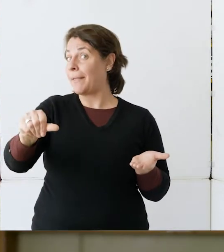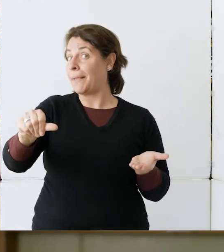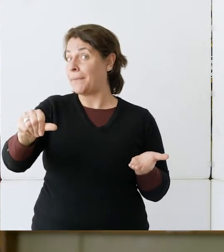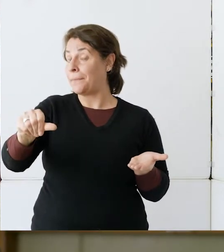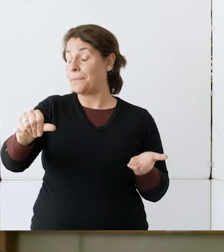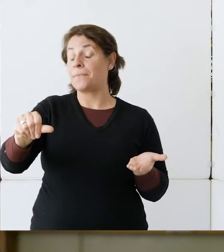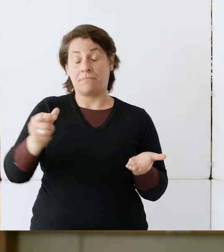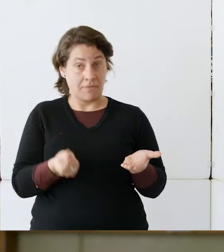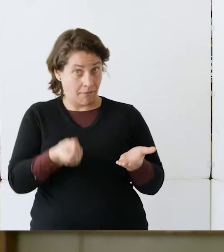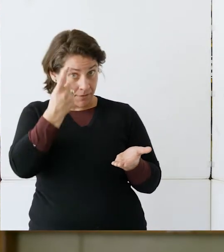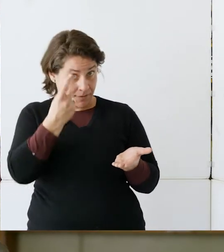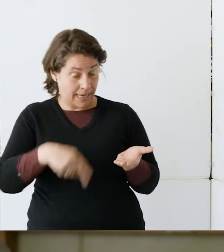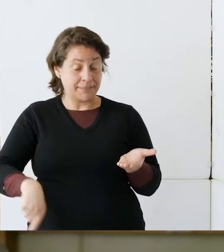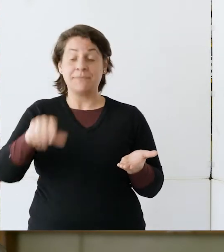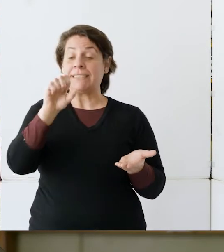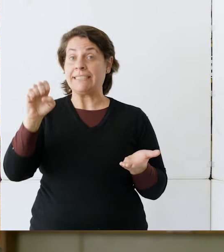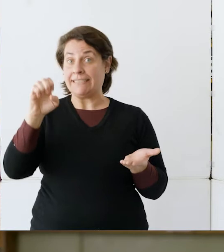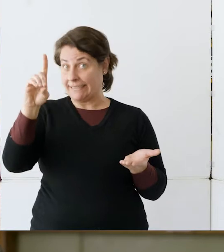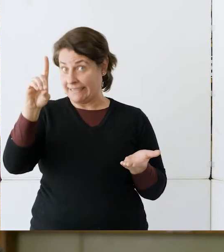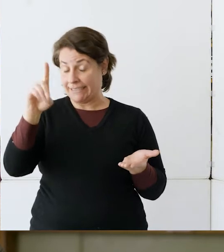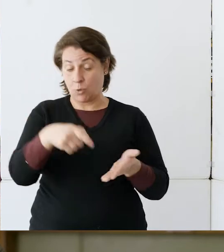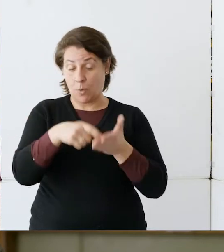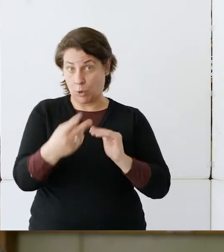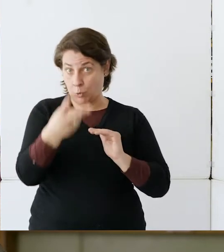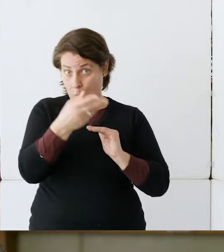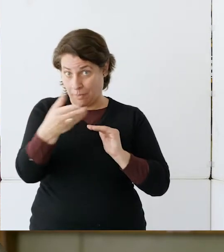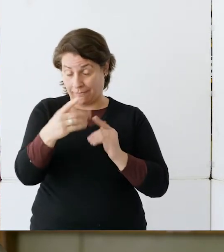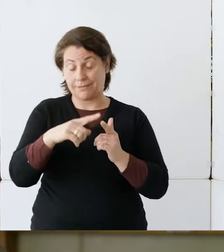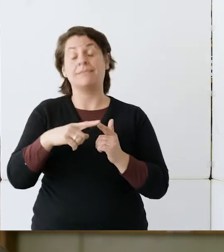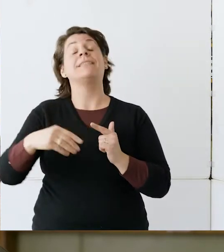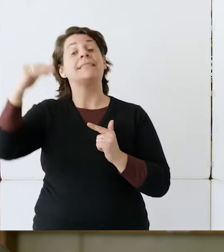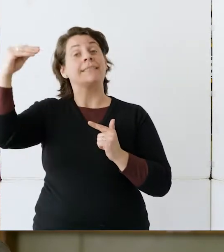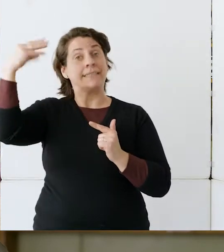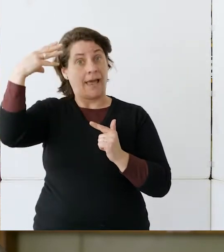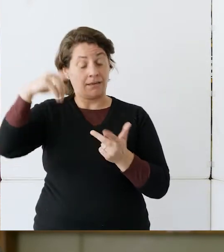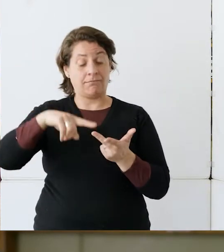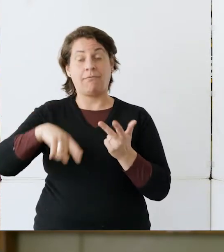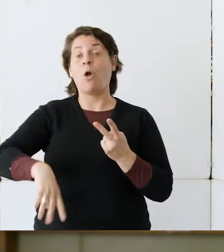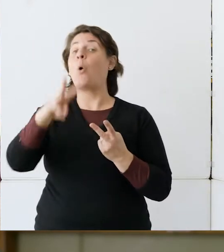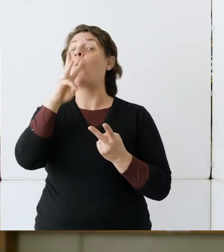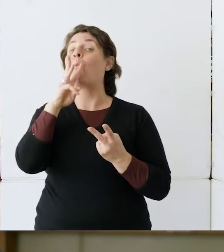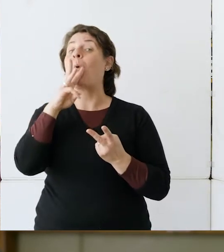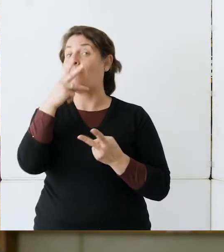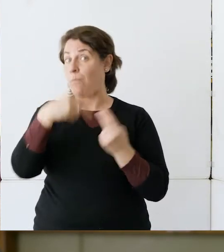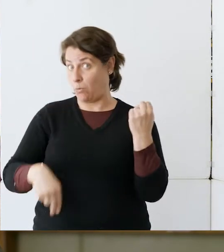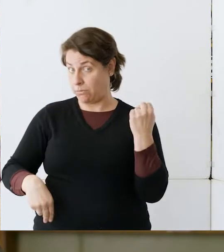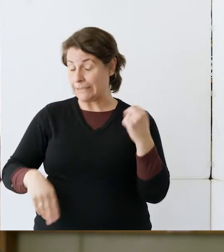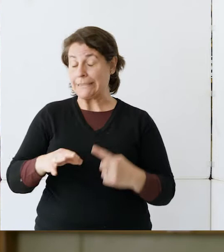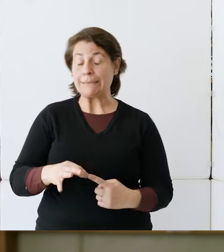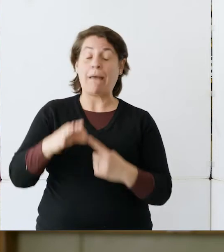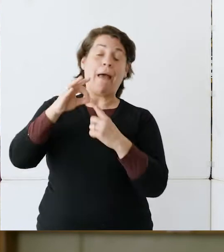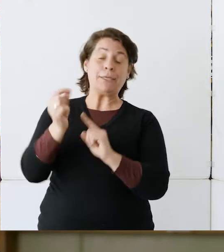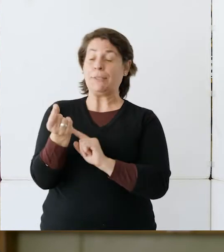Now, seeds need two things. They need sunshine and they need water. So especially wild bergamot